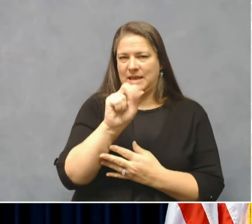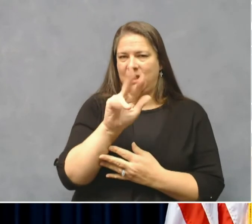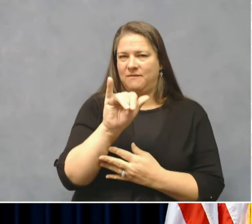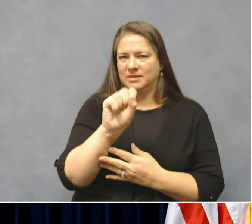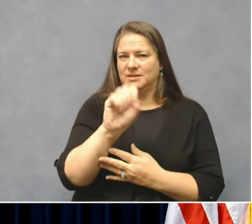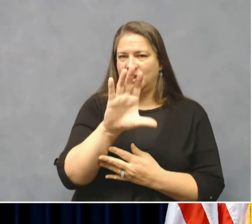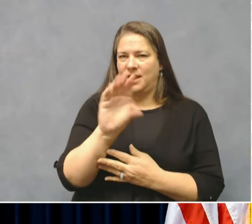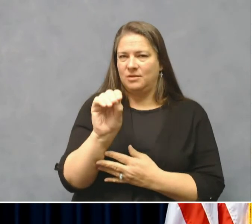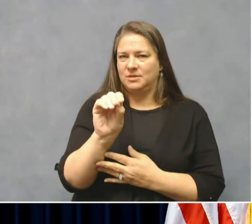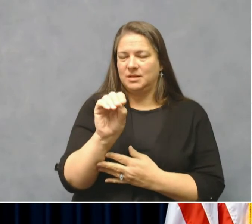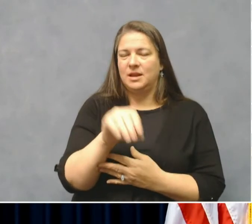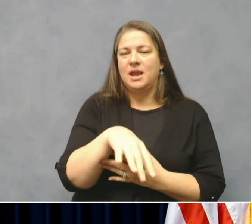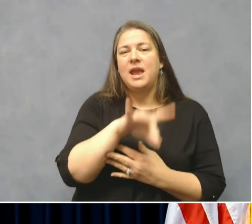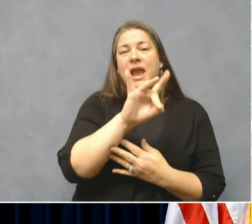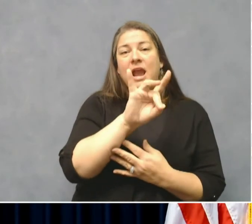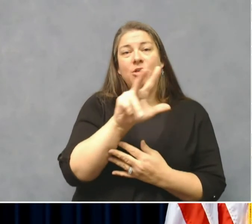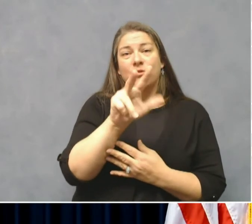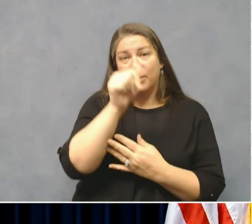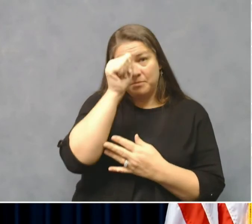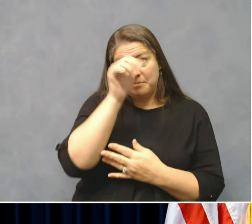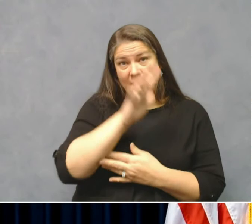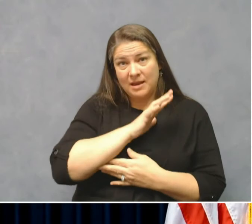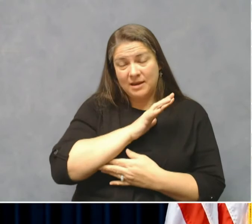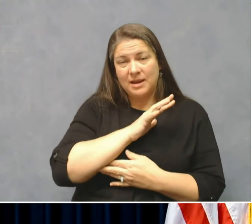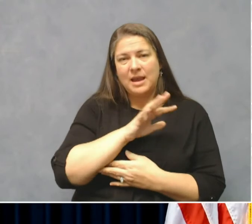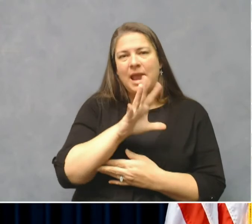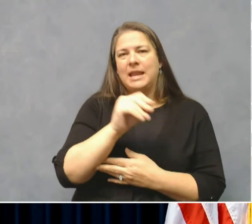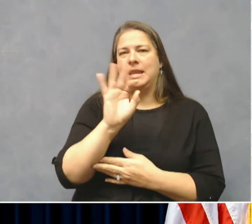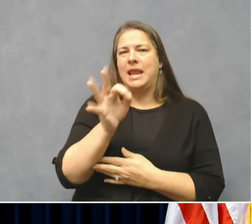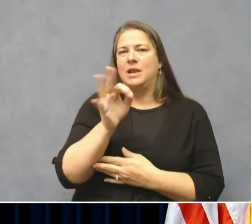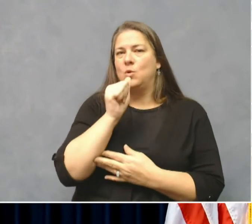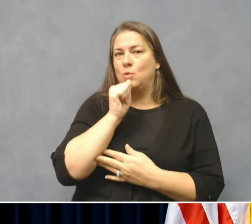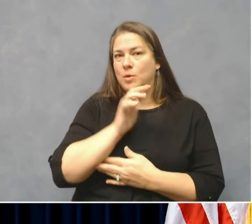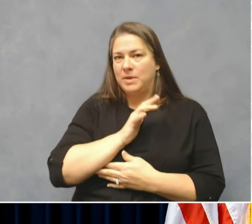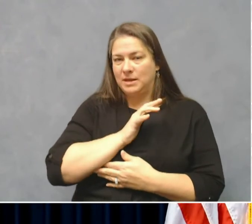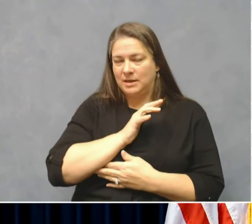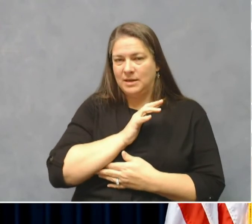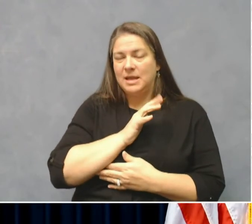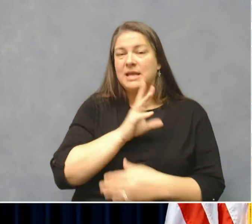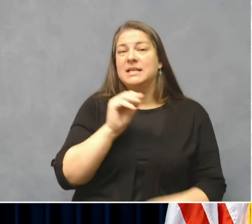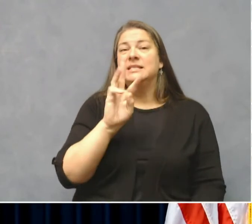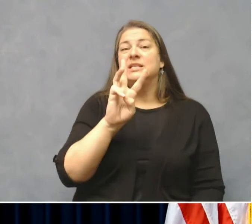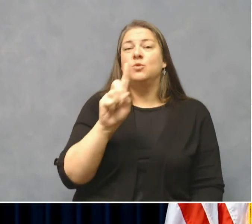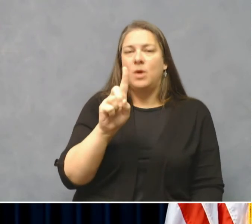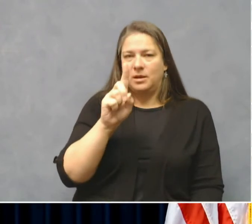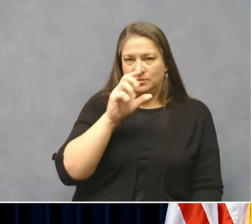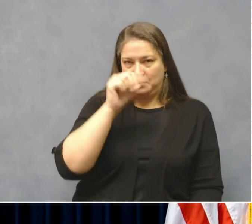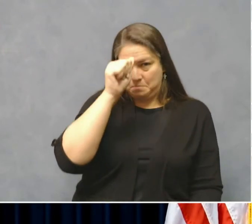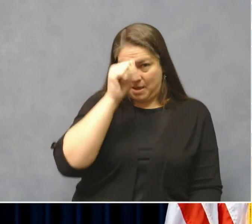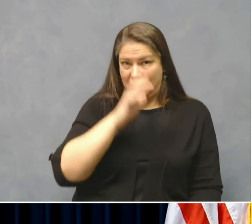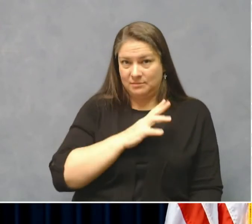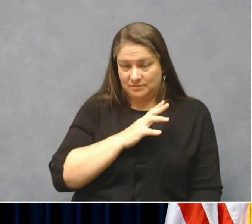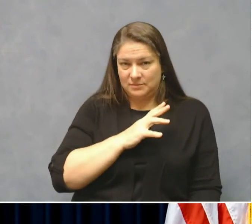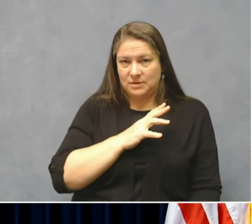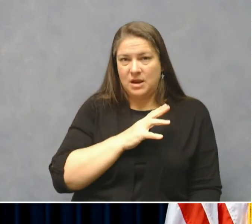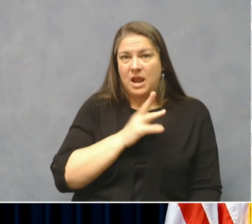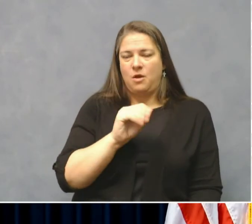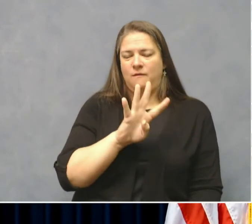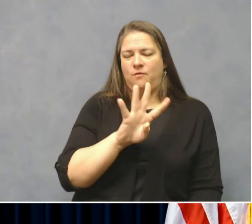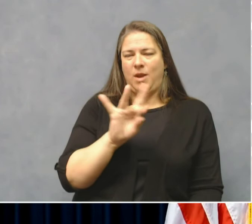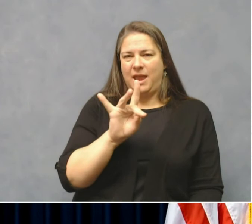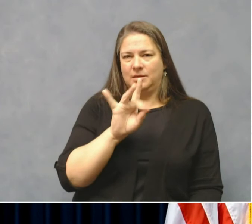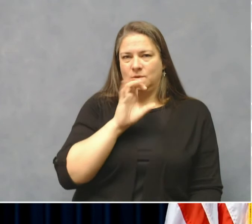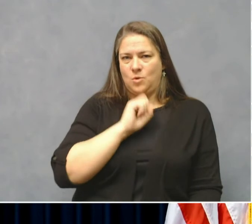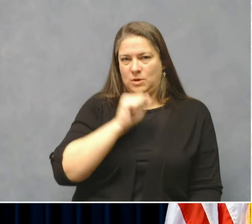an 83-year-old man, a 90-year-old woman, a 61-year-old man, and a 48-year-old man, all